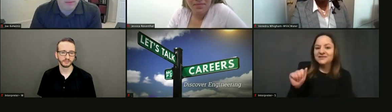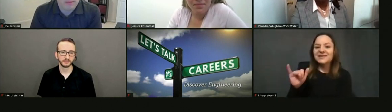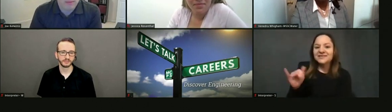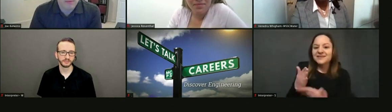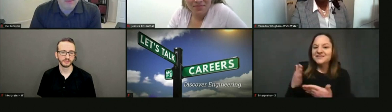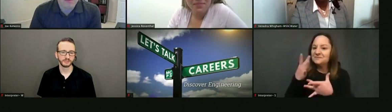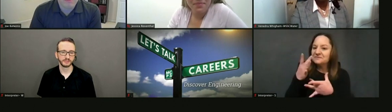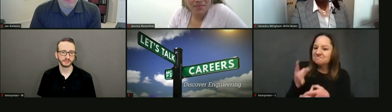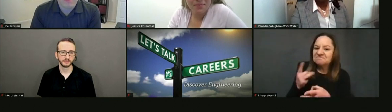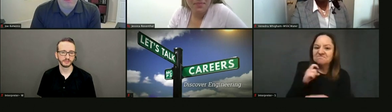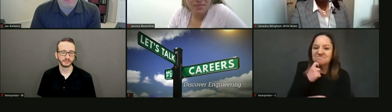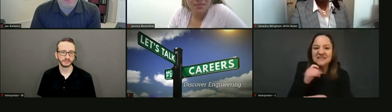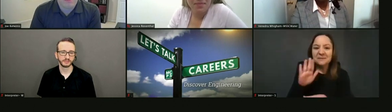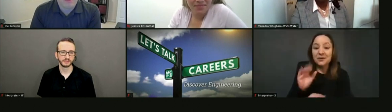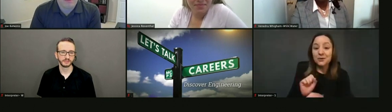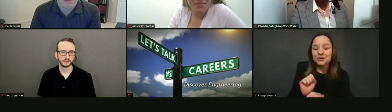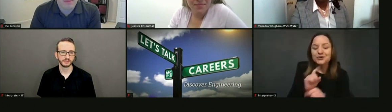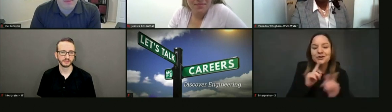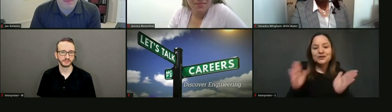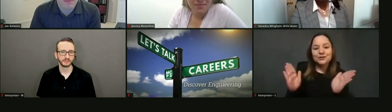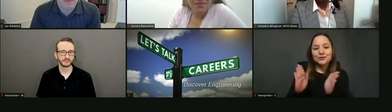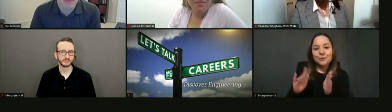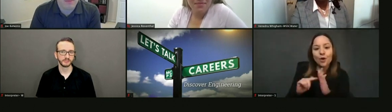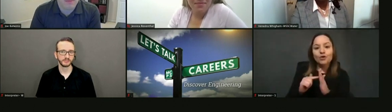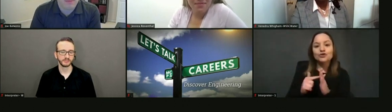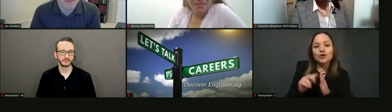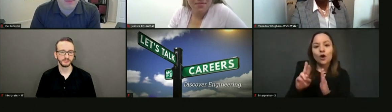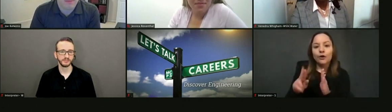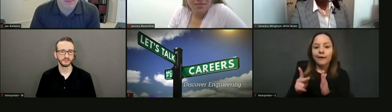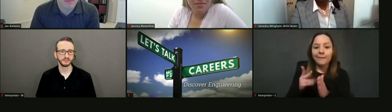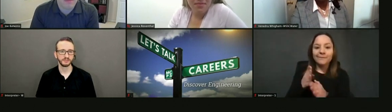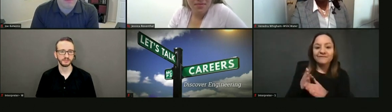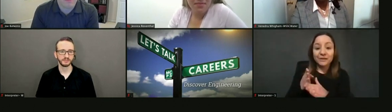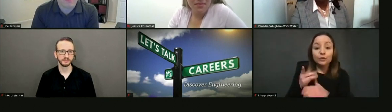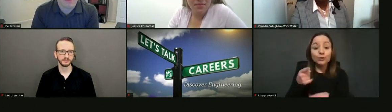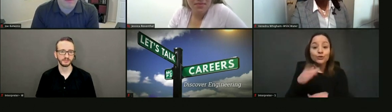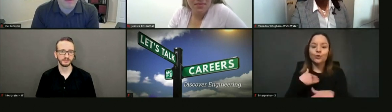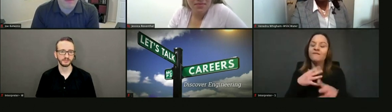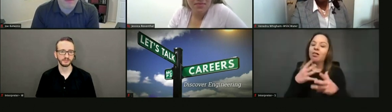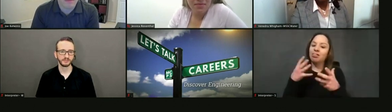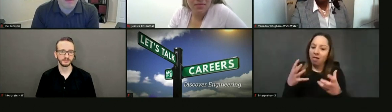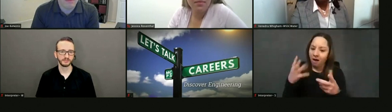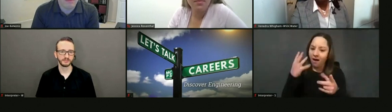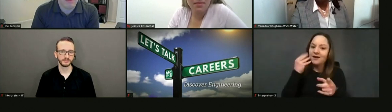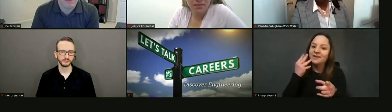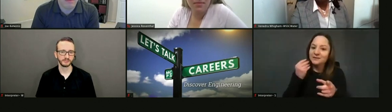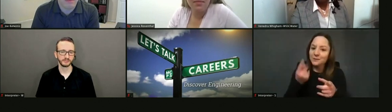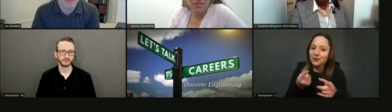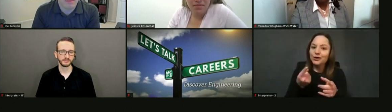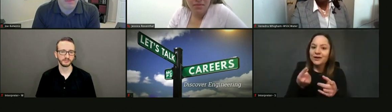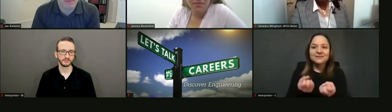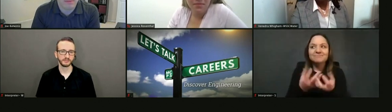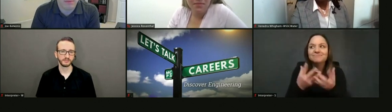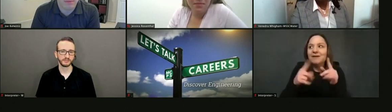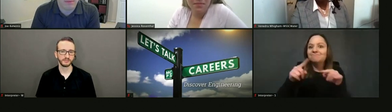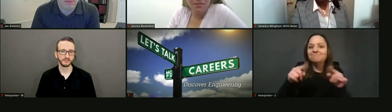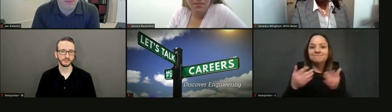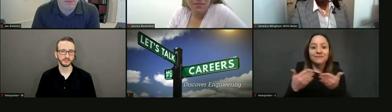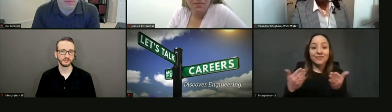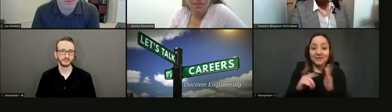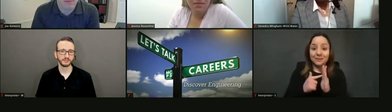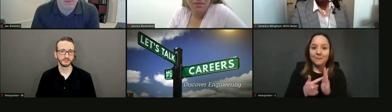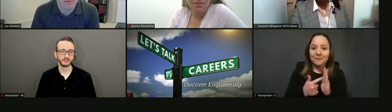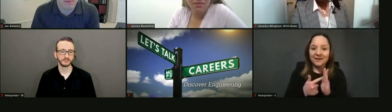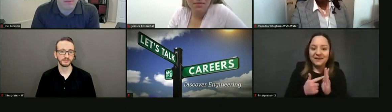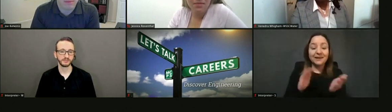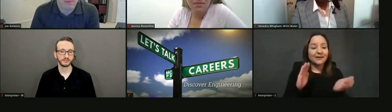your job at like a small kind of startup feel is you're going to get a lot of experience about a lot of different things at the beginning